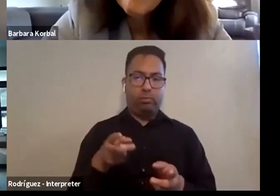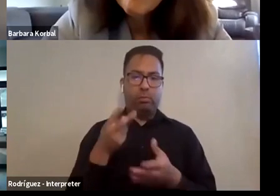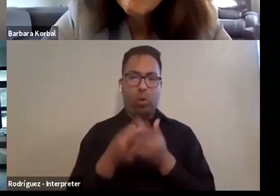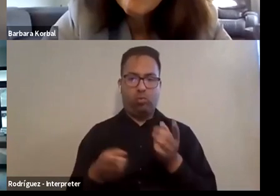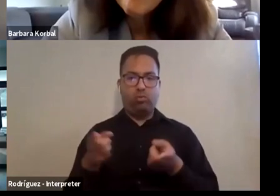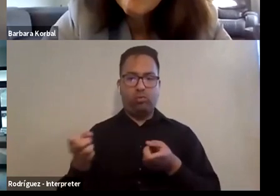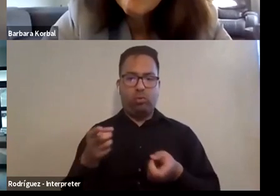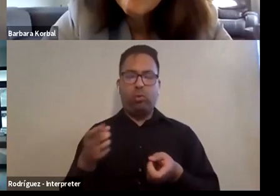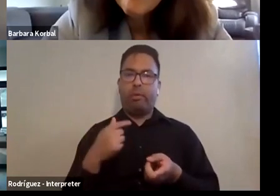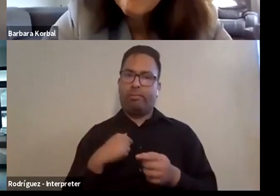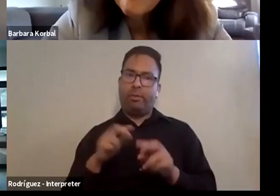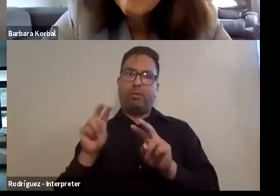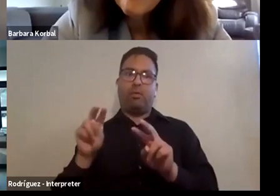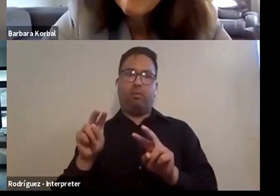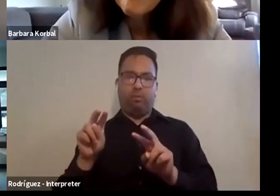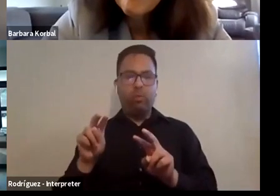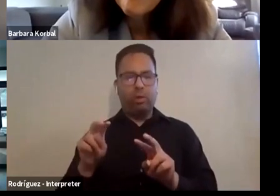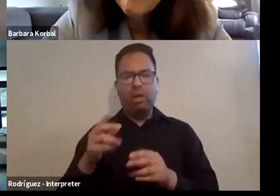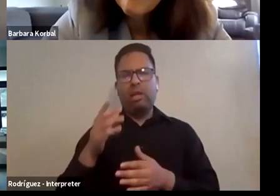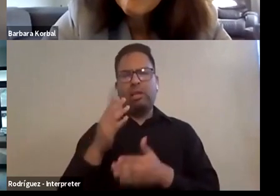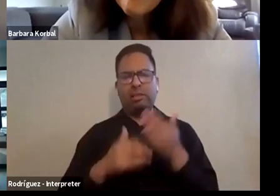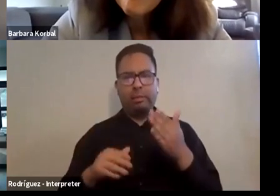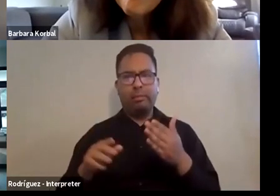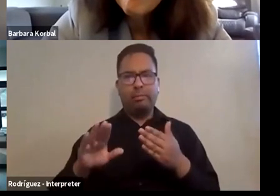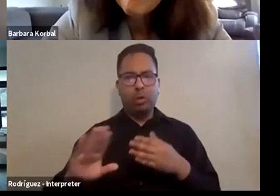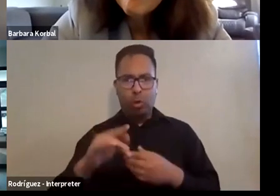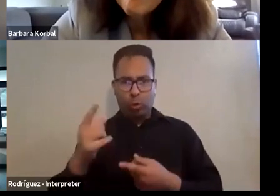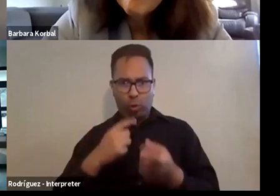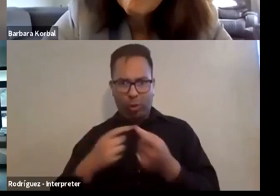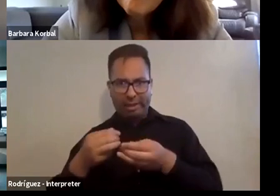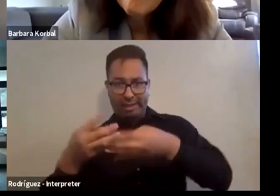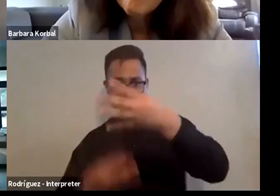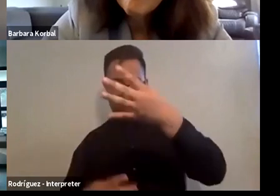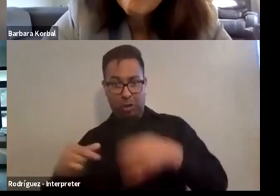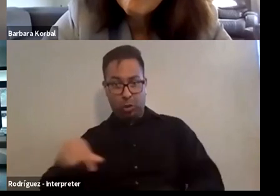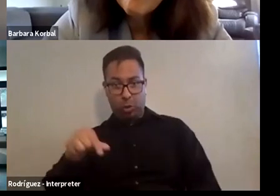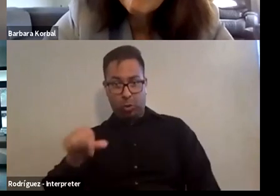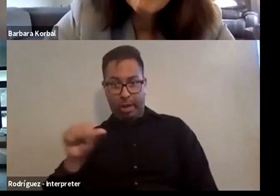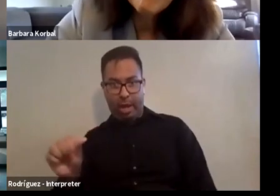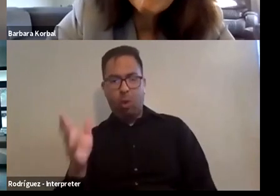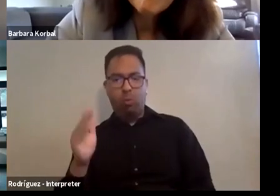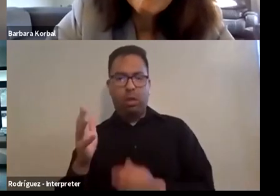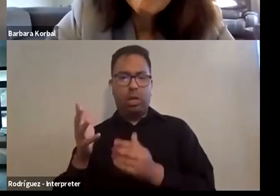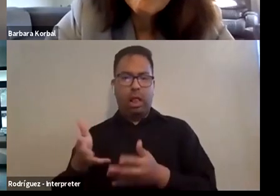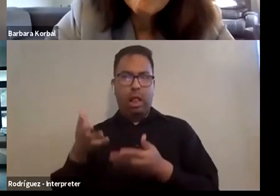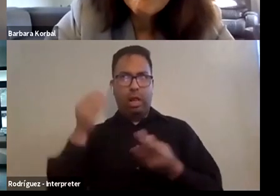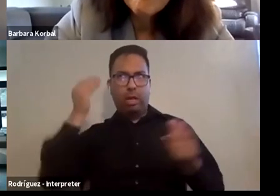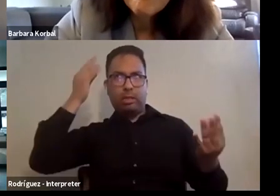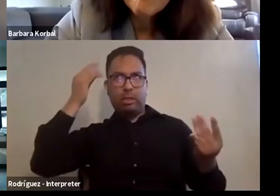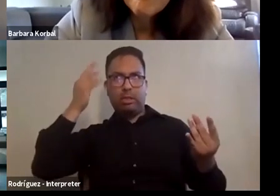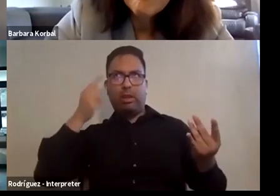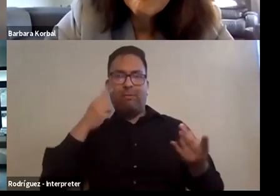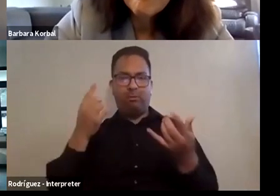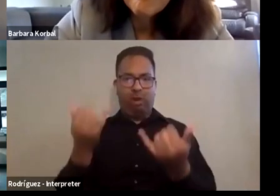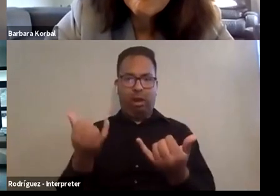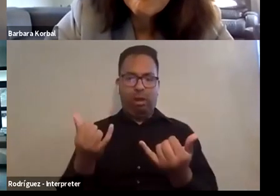look forward very much to some of the questions that came through in the question and answer. We'll be mulling over in the meantime because they are really